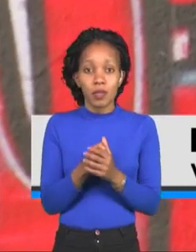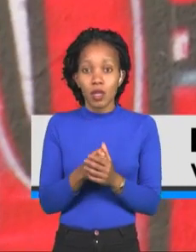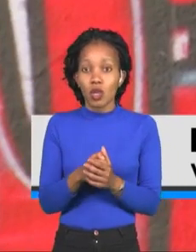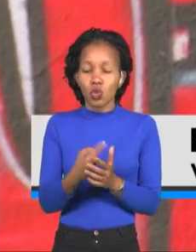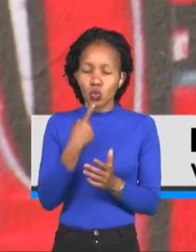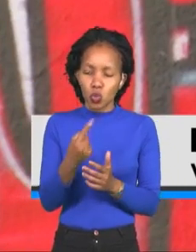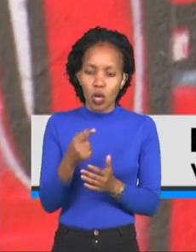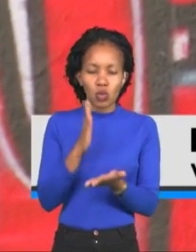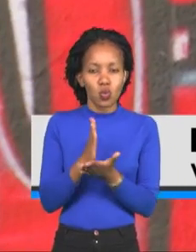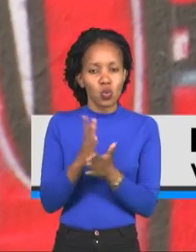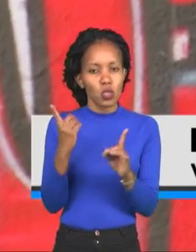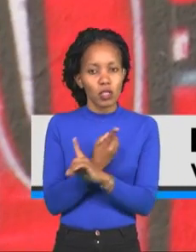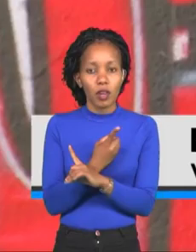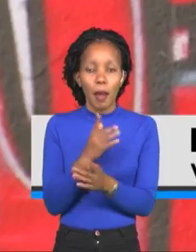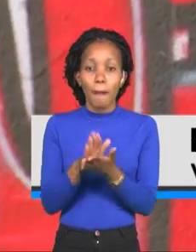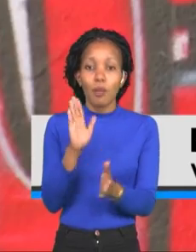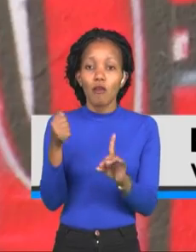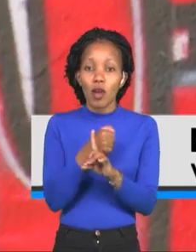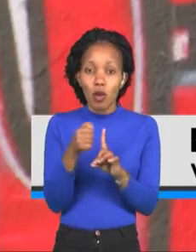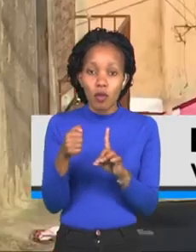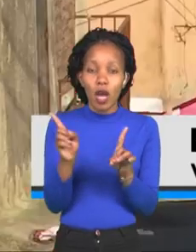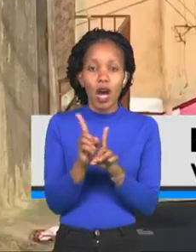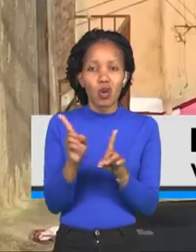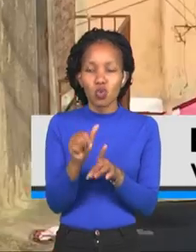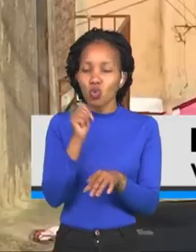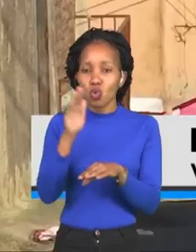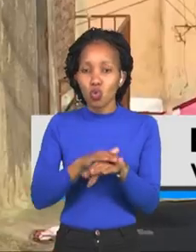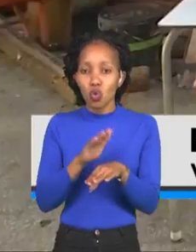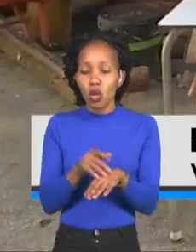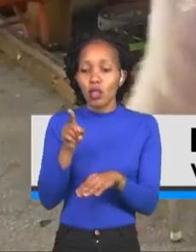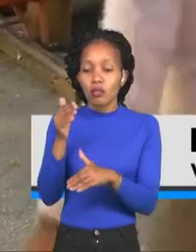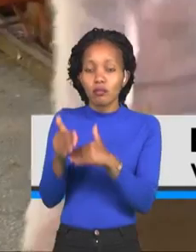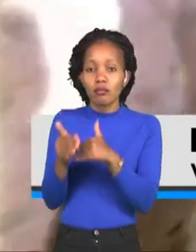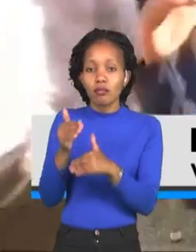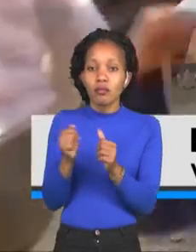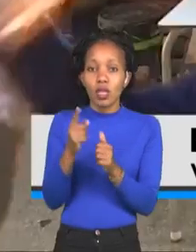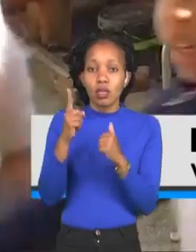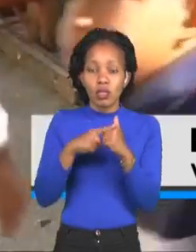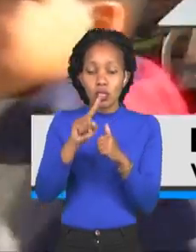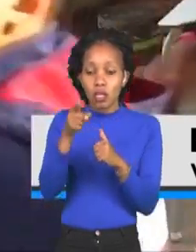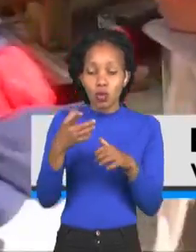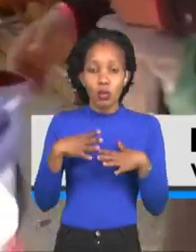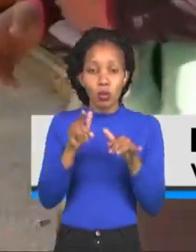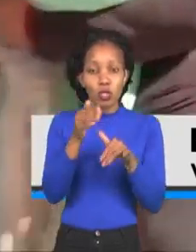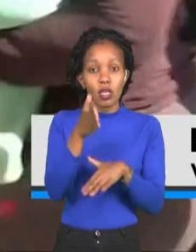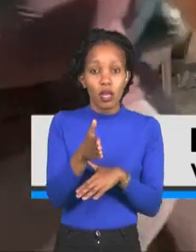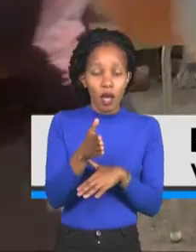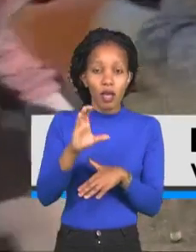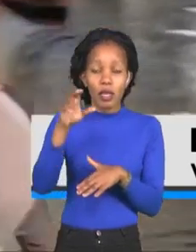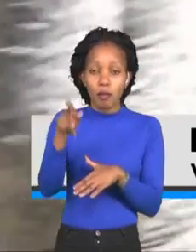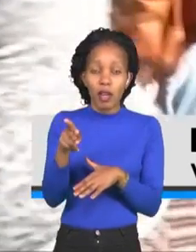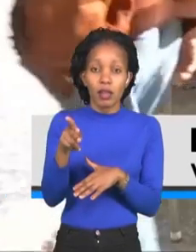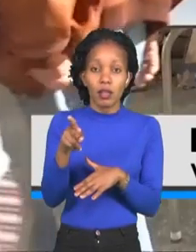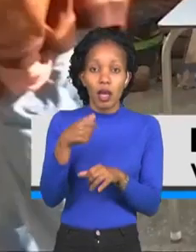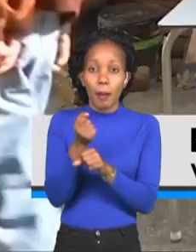sure completely different. It's much more violent and aggressive. The neighborhood is home to around 6,000 people, with Cape Verdeans making